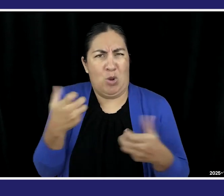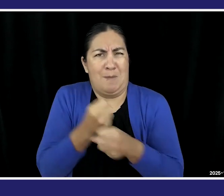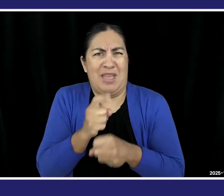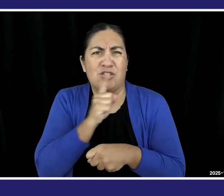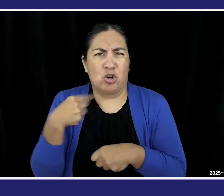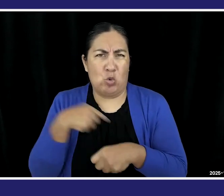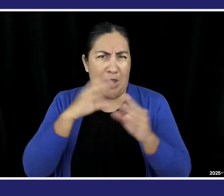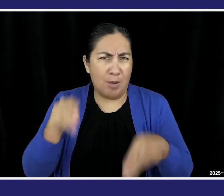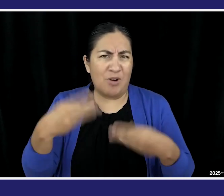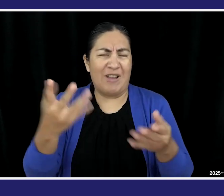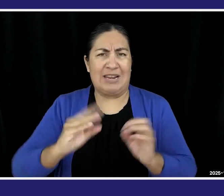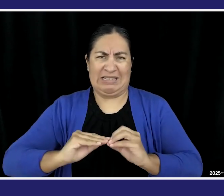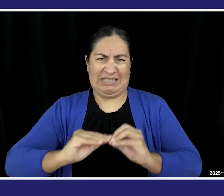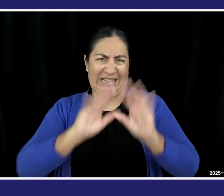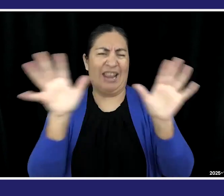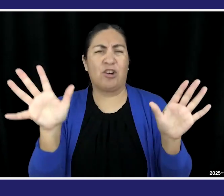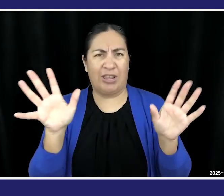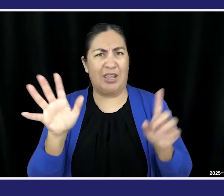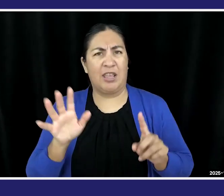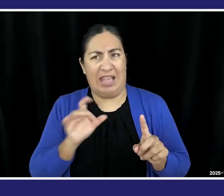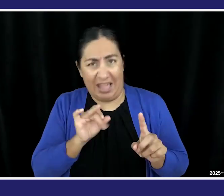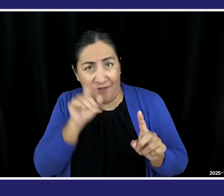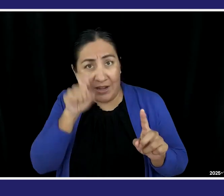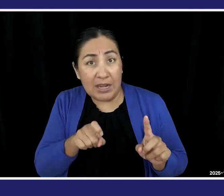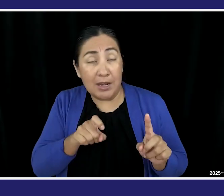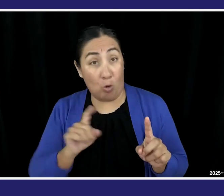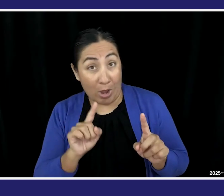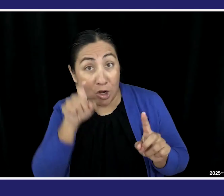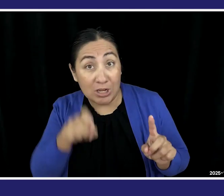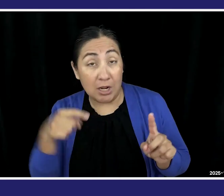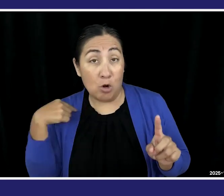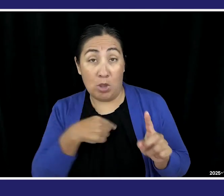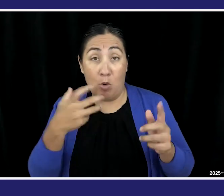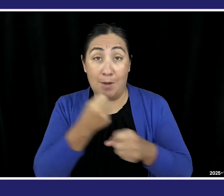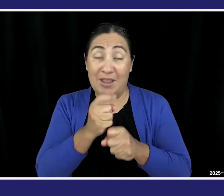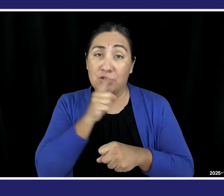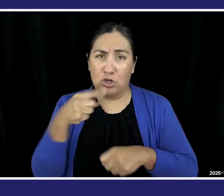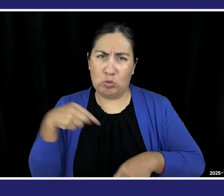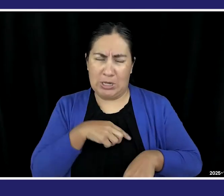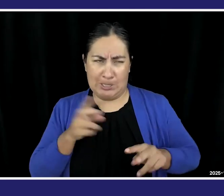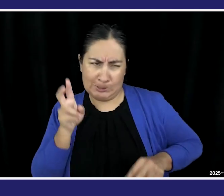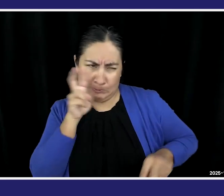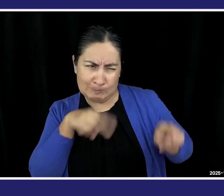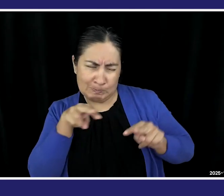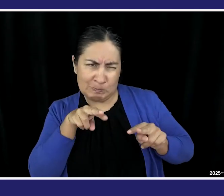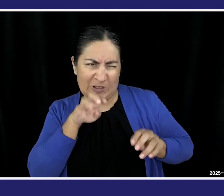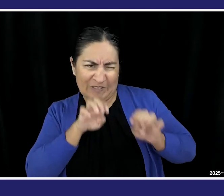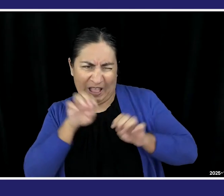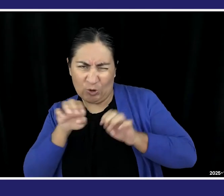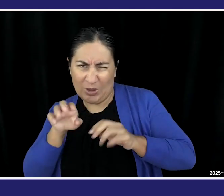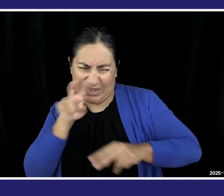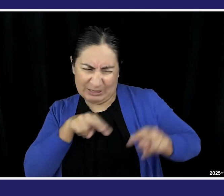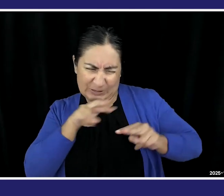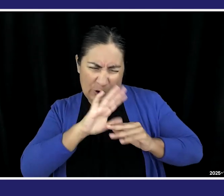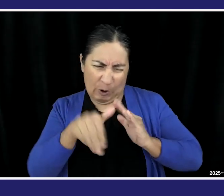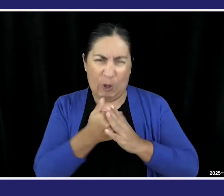additional clarity where needed. We want to ensure that we are evaluating all of the work that we are doing, and to that